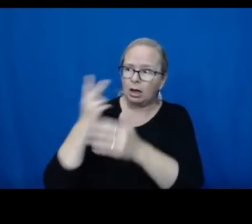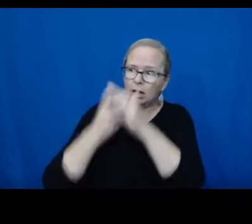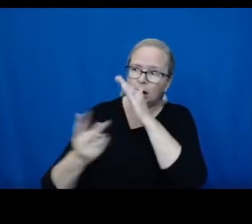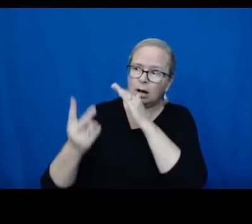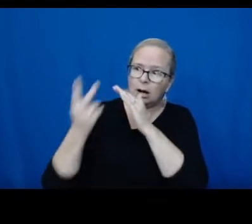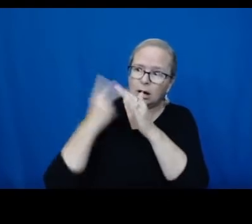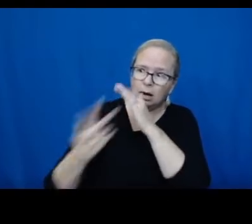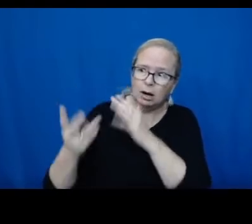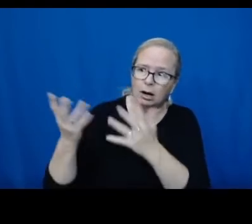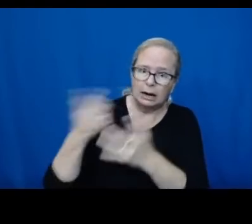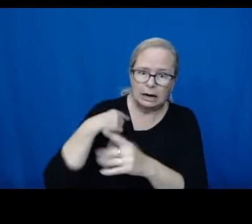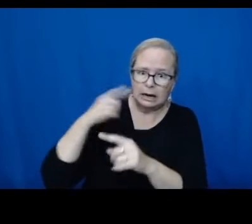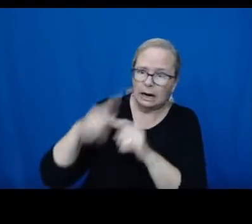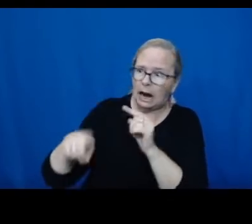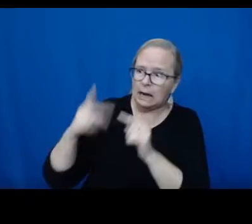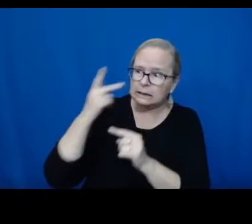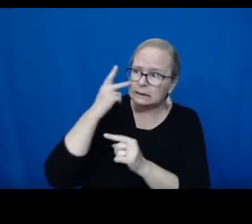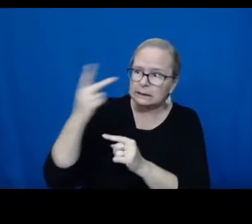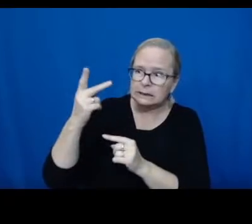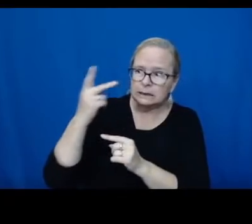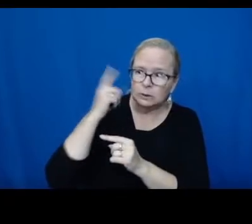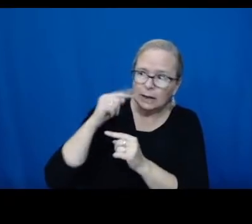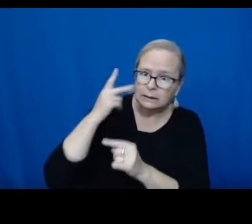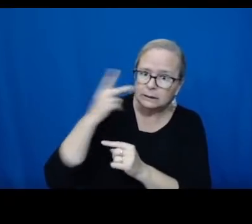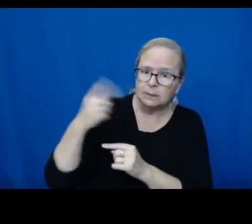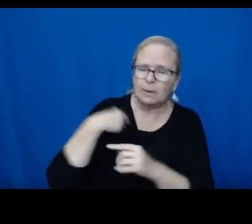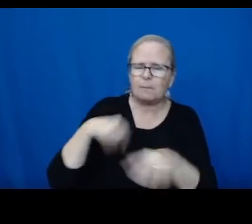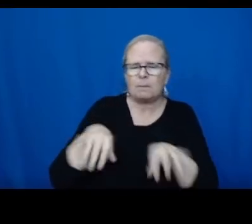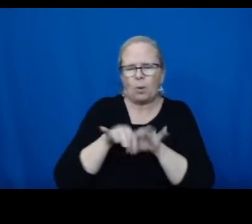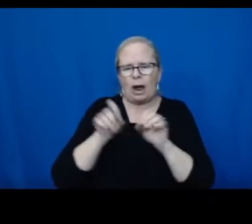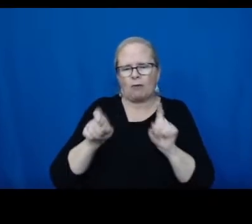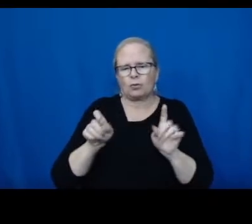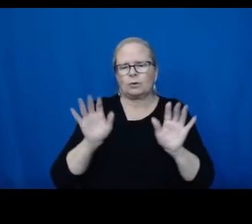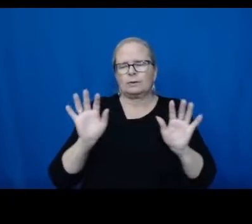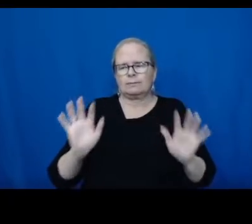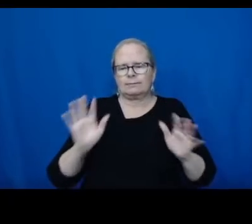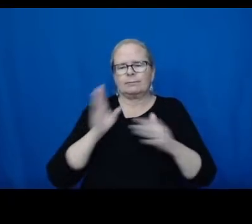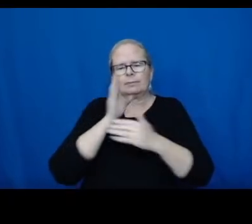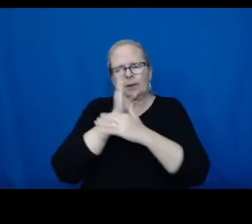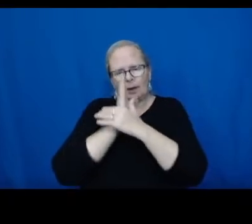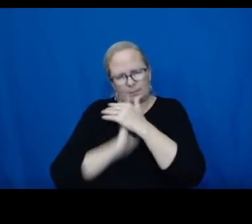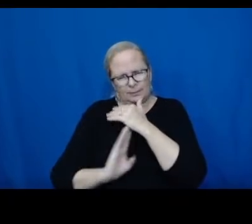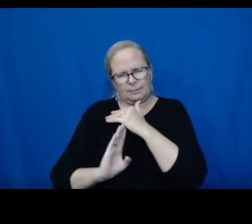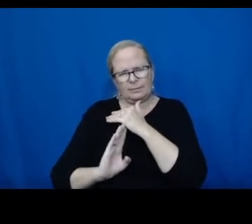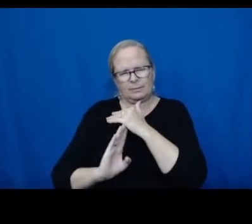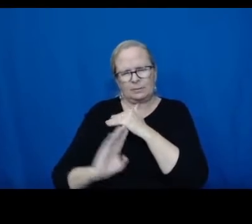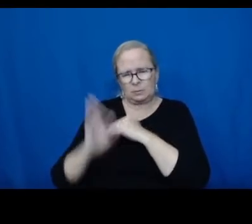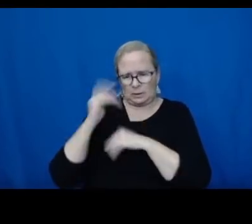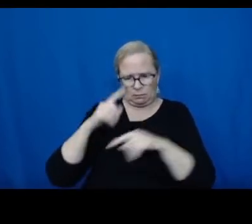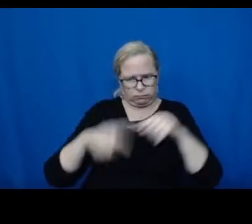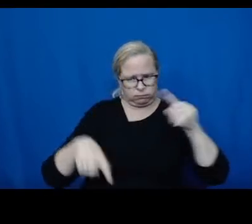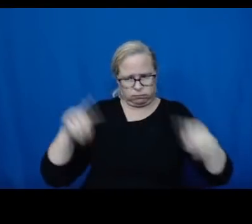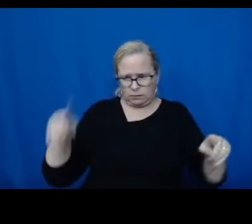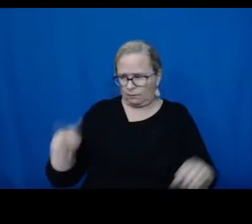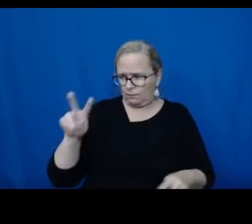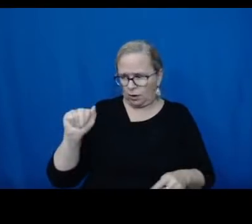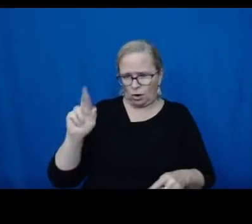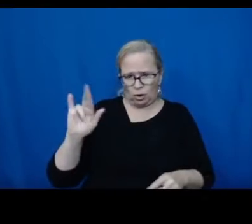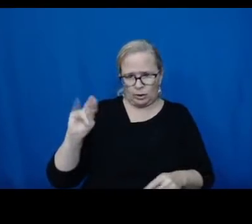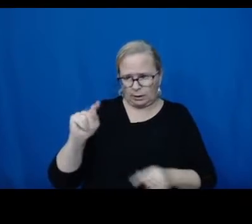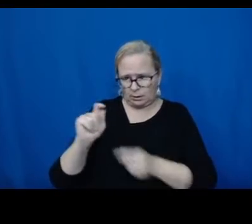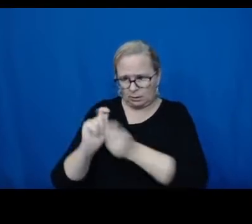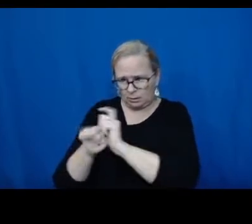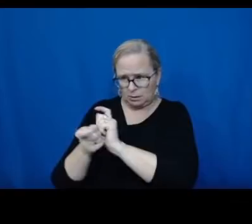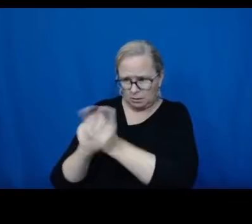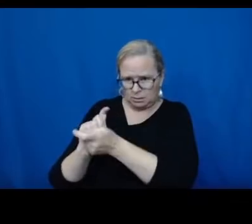but it just has continued to amaze me, that a disease that we have only had just is in its infancy